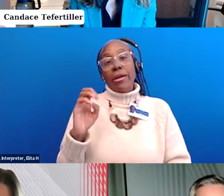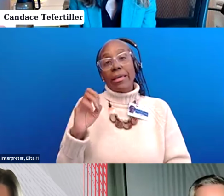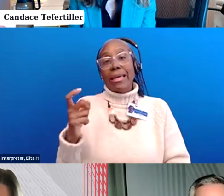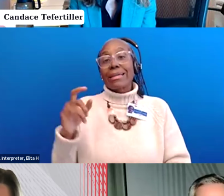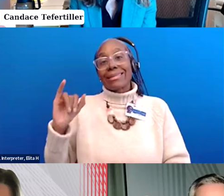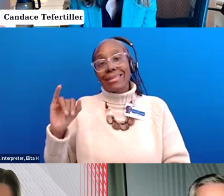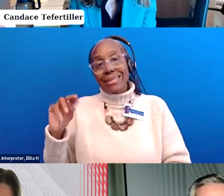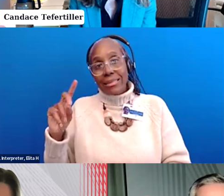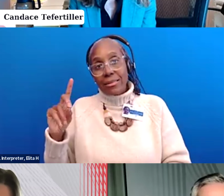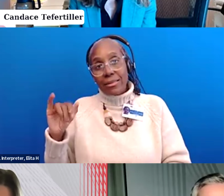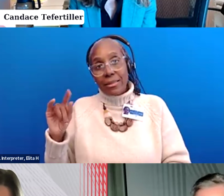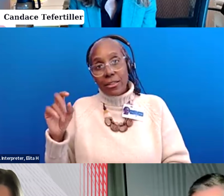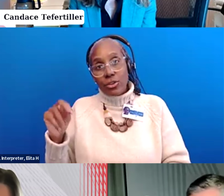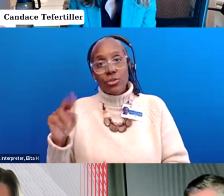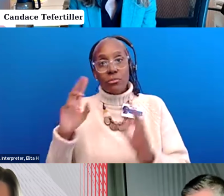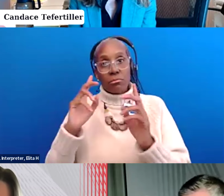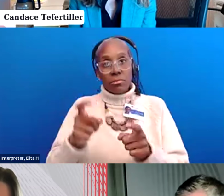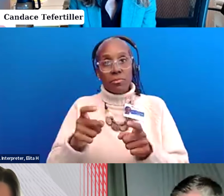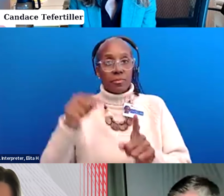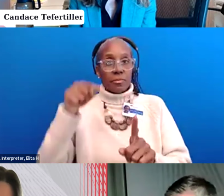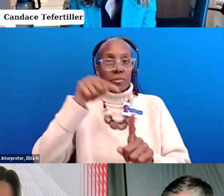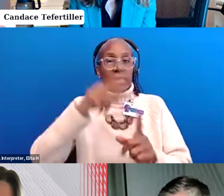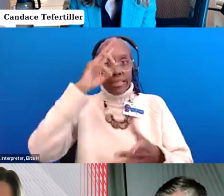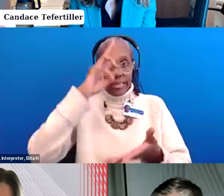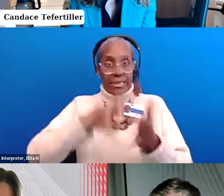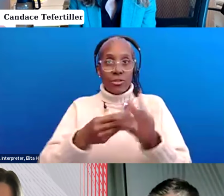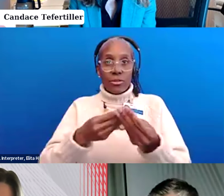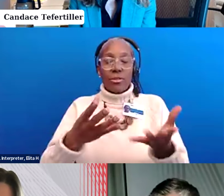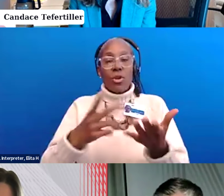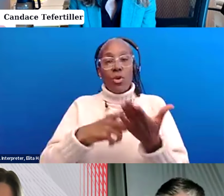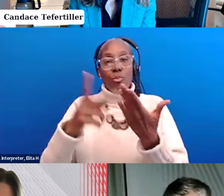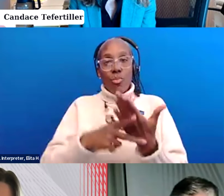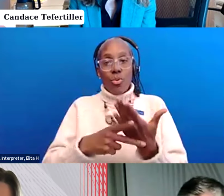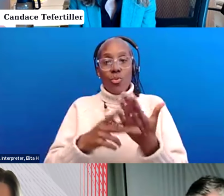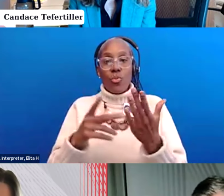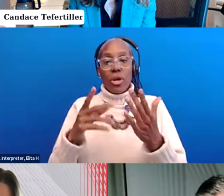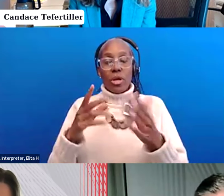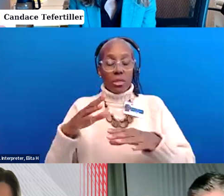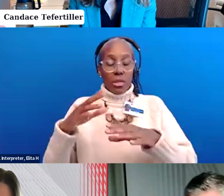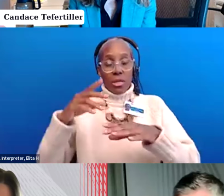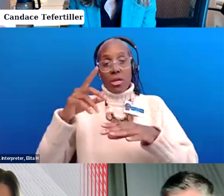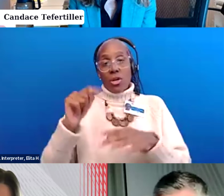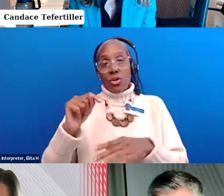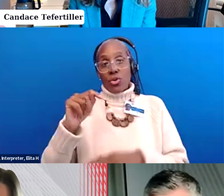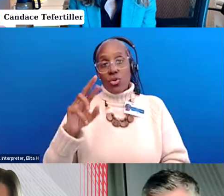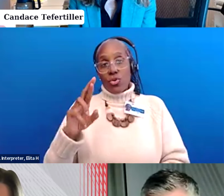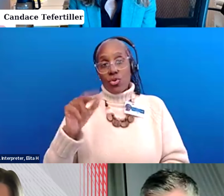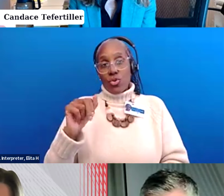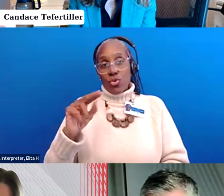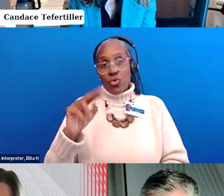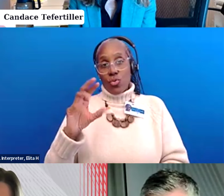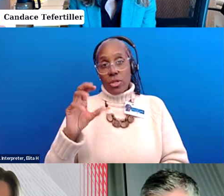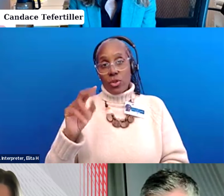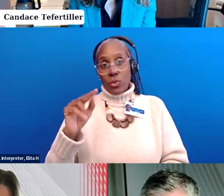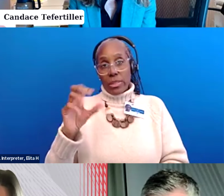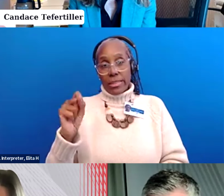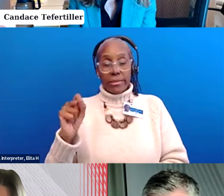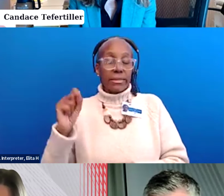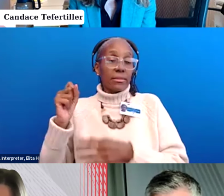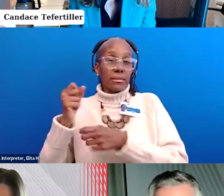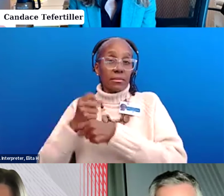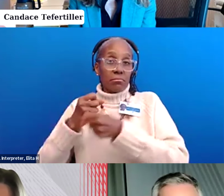indication it's the ARC-EX system is intended to deliver programmed transcutaneous electrical spinal cord stimulation